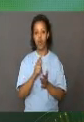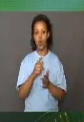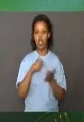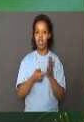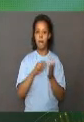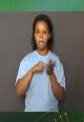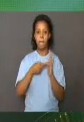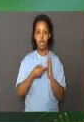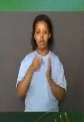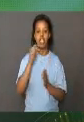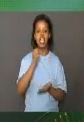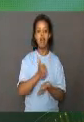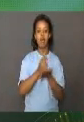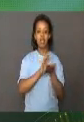cells.